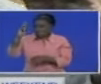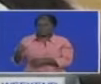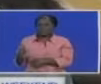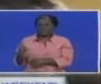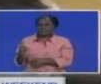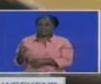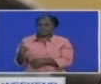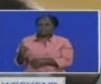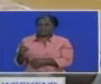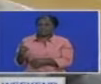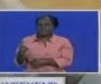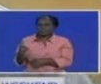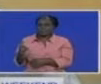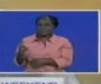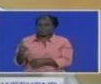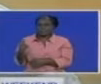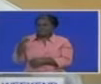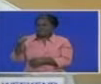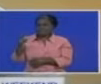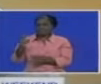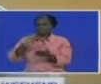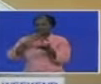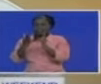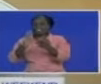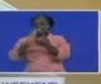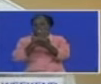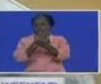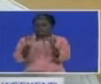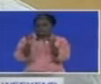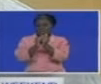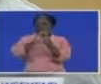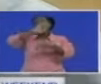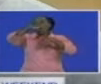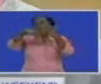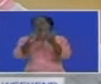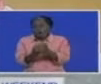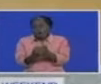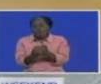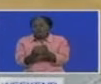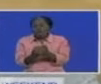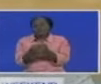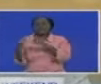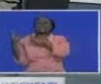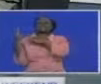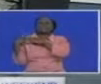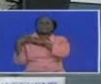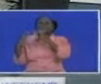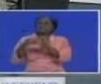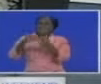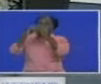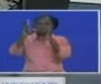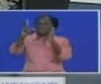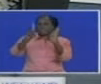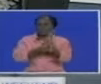that that outlook must be shared with all the arms of government, particularly the legislature. Okay, all right. And you know, you